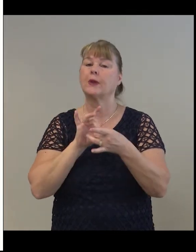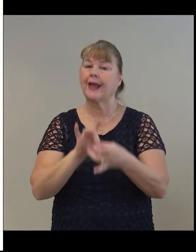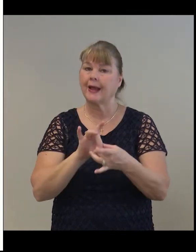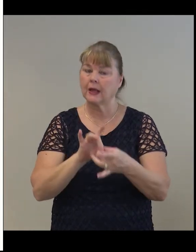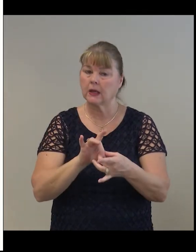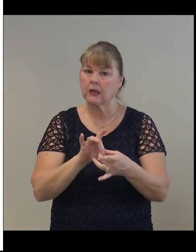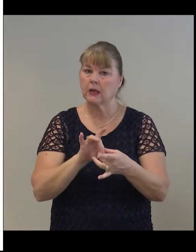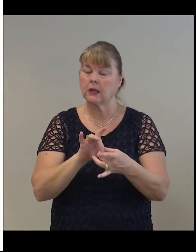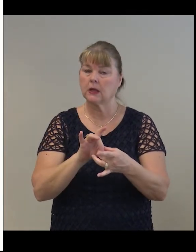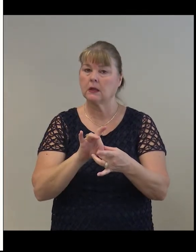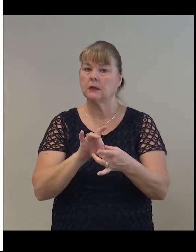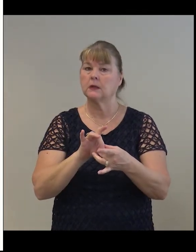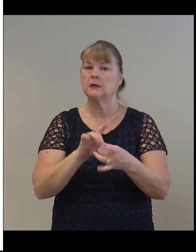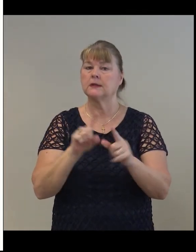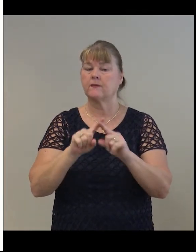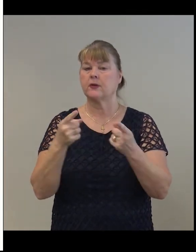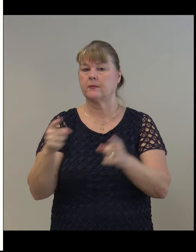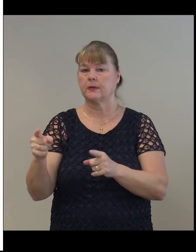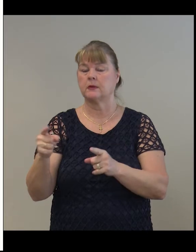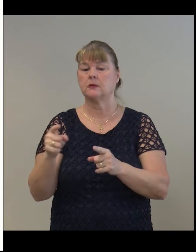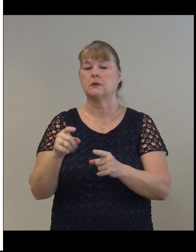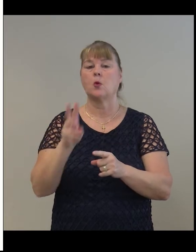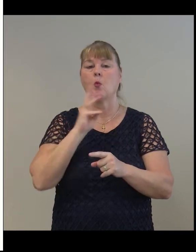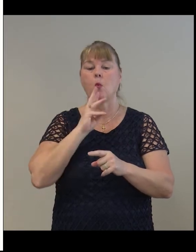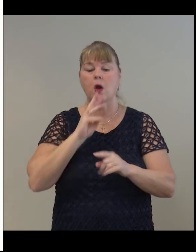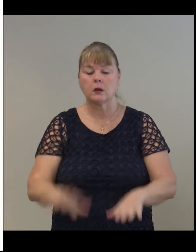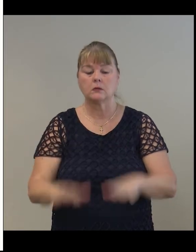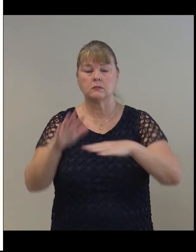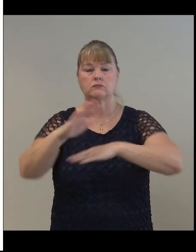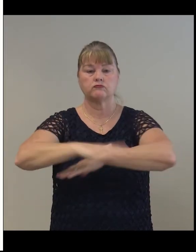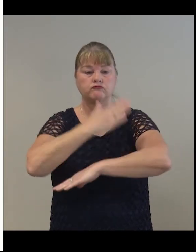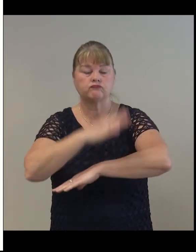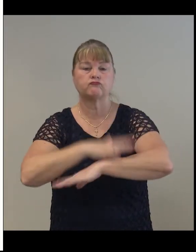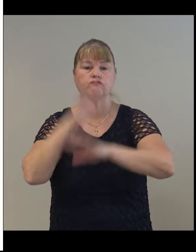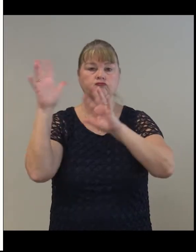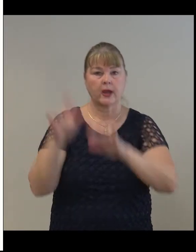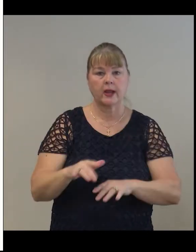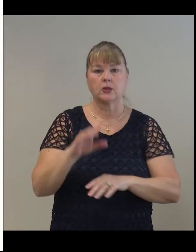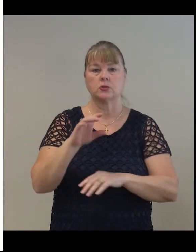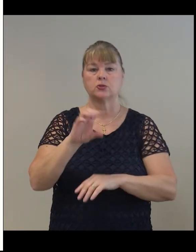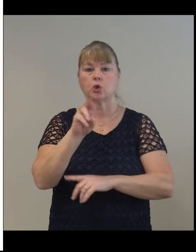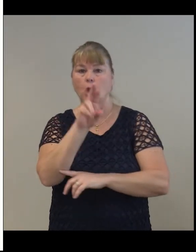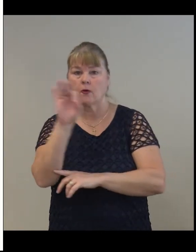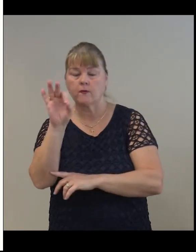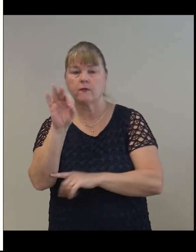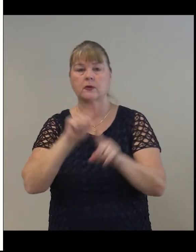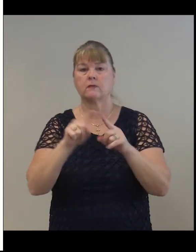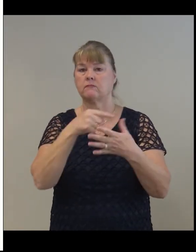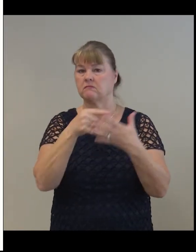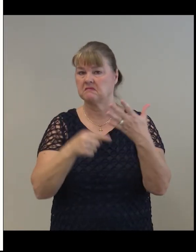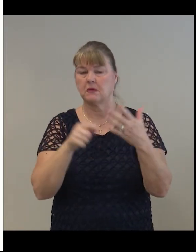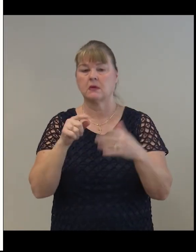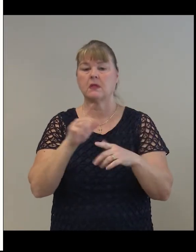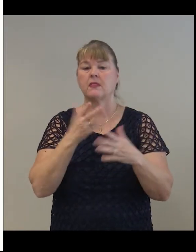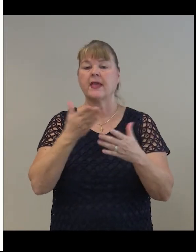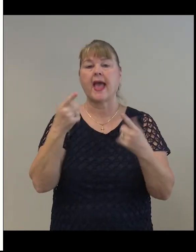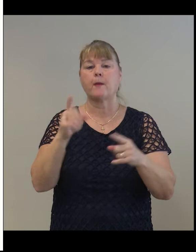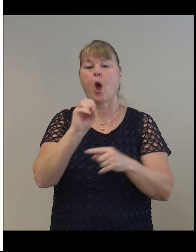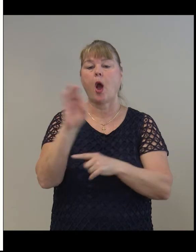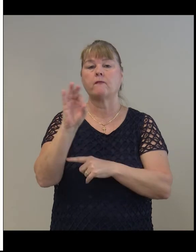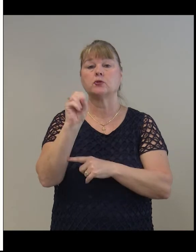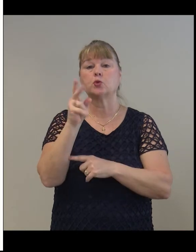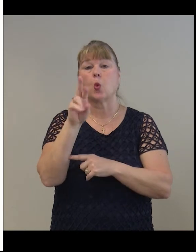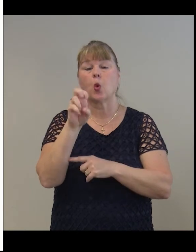water-related instances. So storm surge, rain, surf, deaths that have happened offshore of